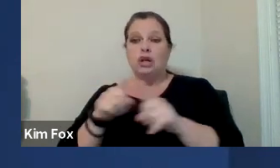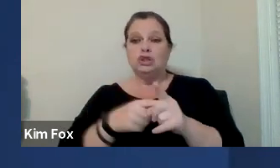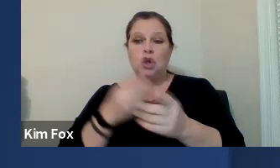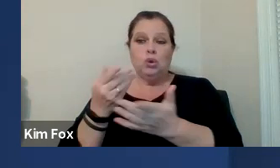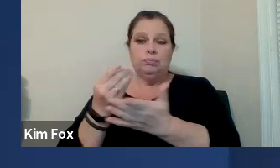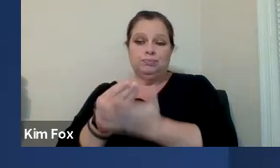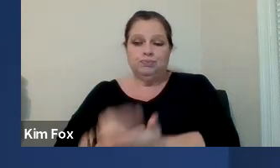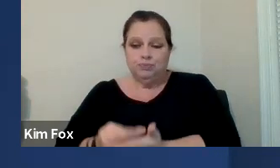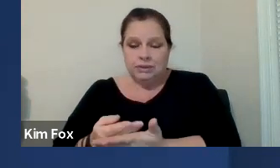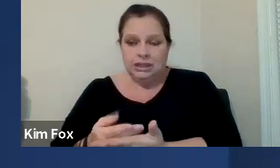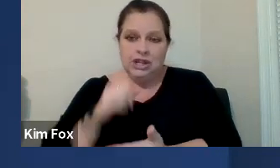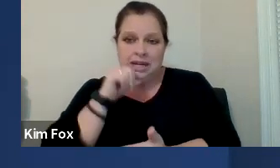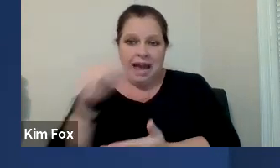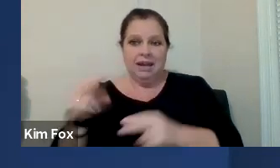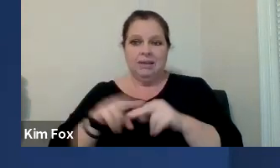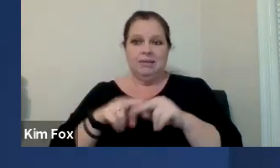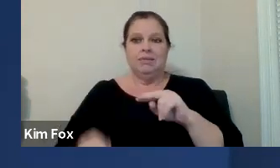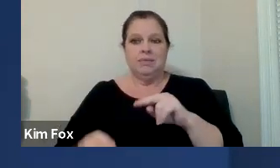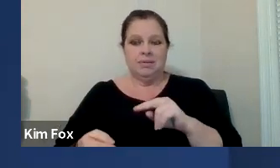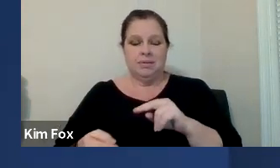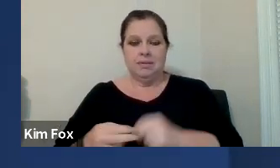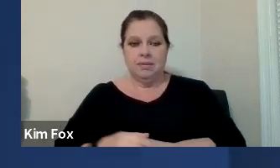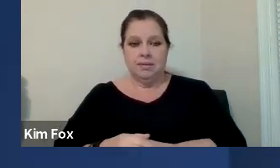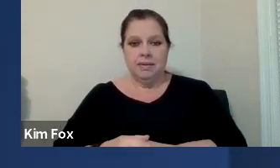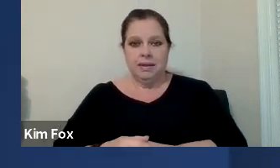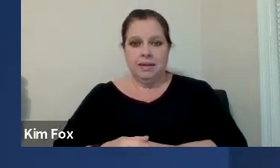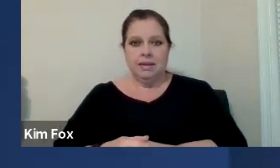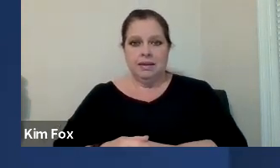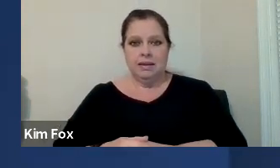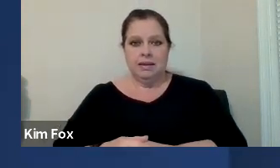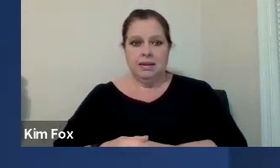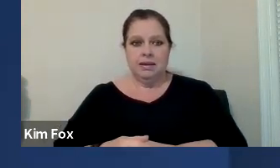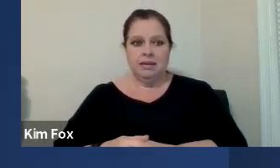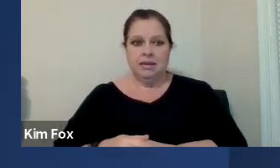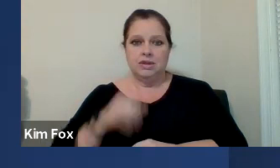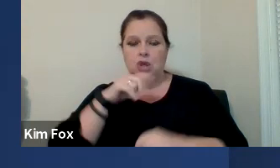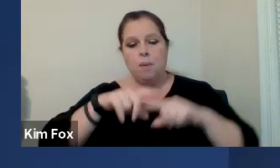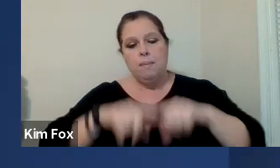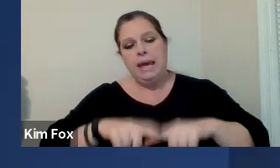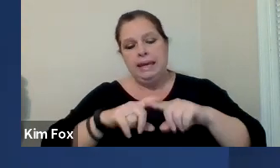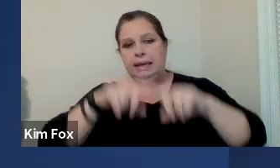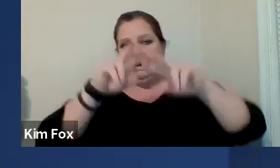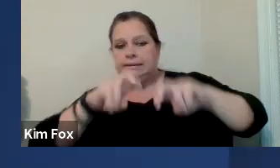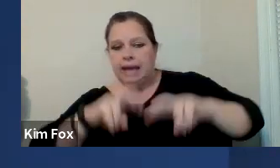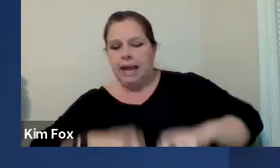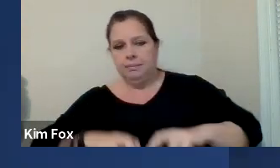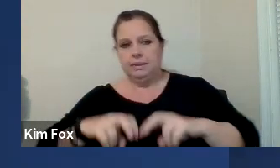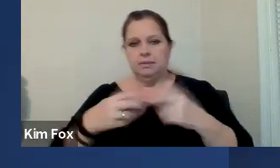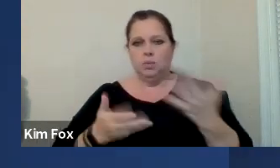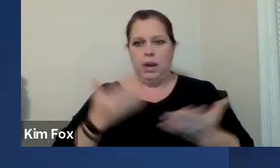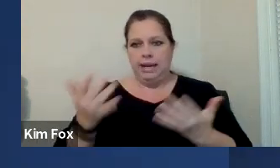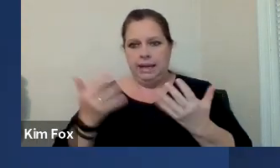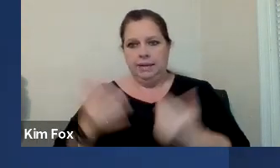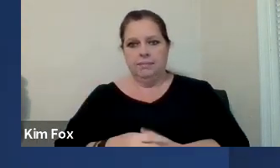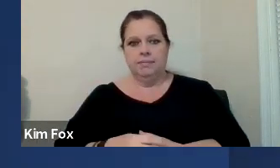you're not going to get a decrease in your rating. And so that it's static and there's no pending exams. And then there was